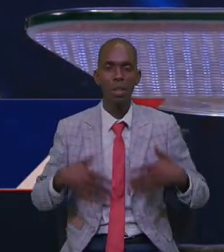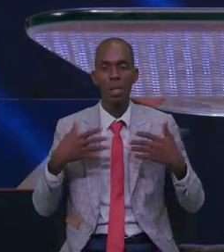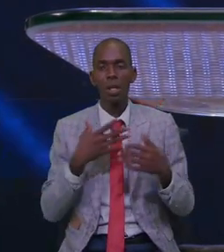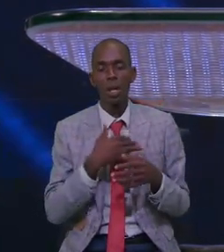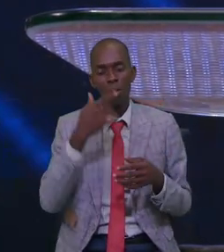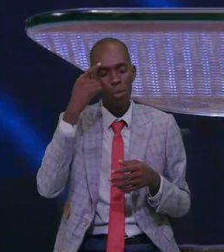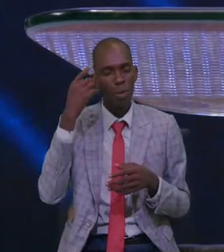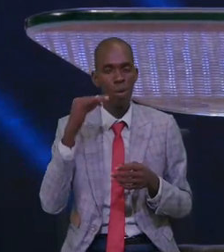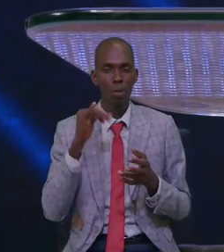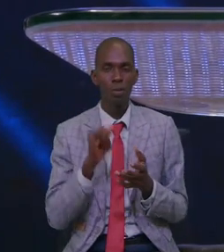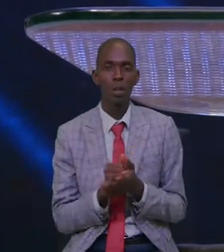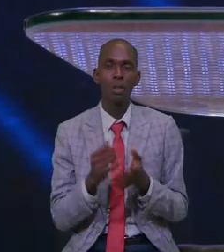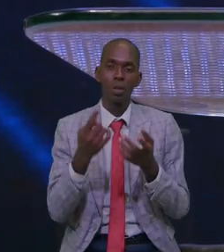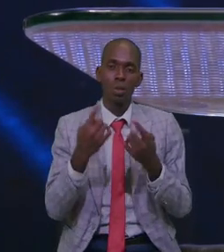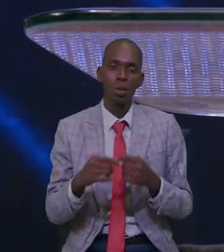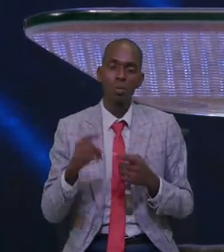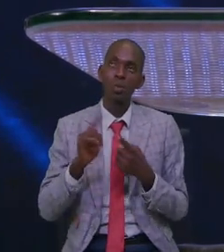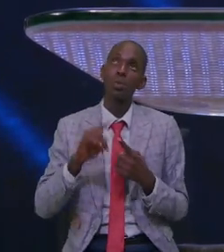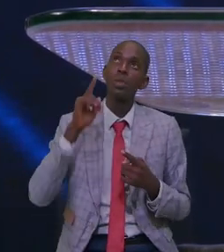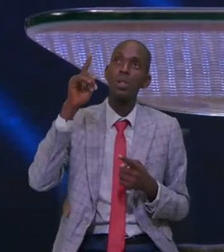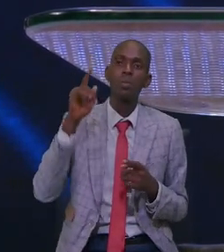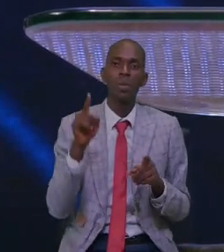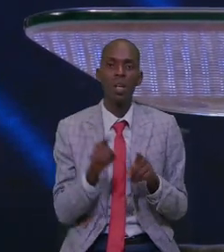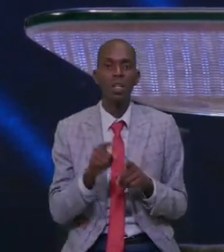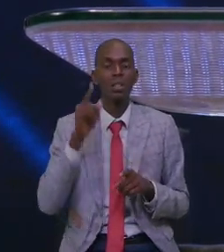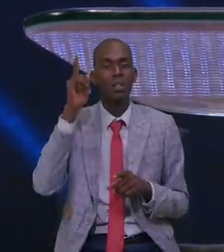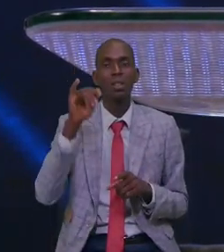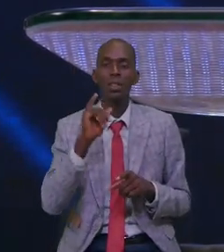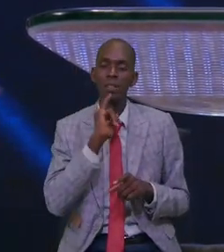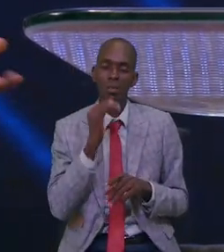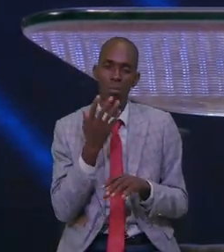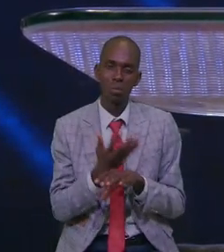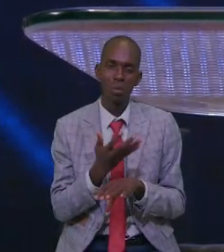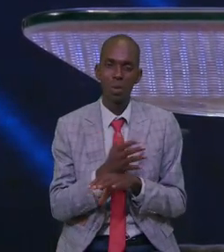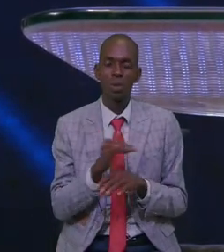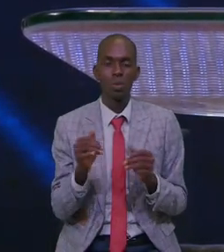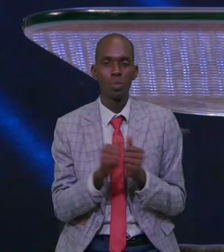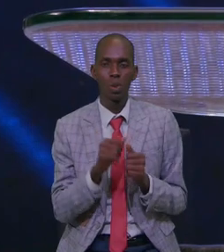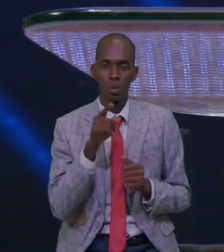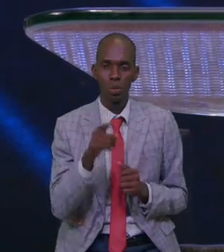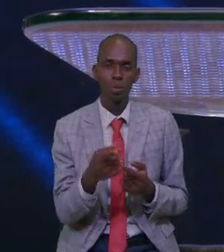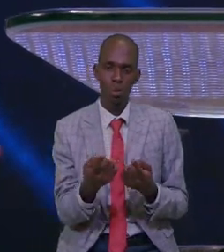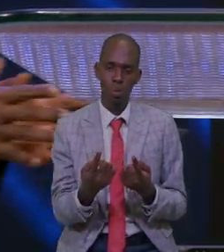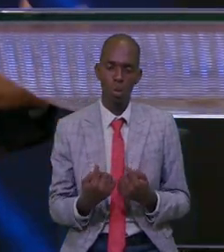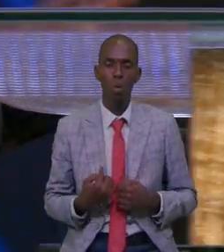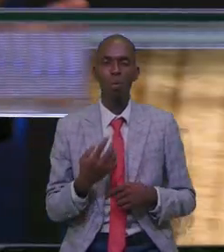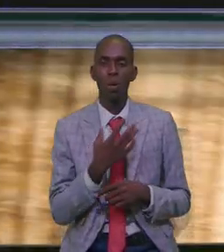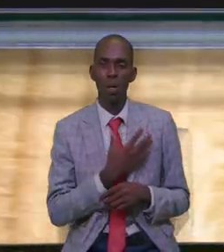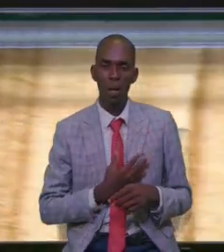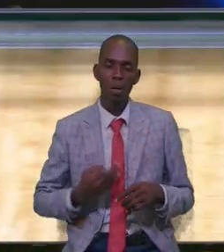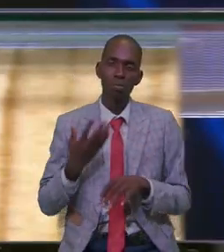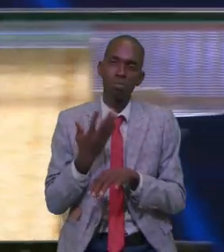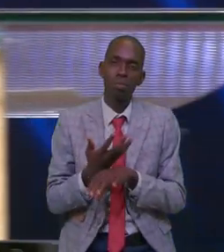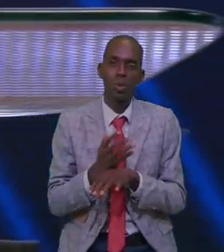of that, come unto him as he's even appealing with you. Come and plead your cause. Who